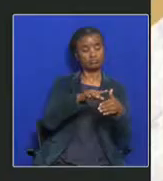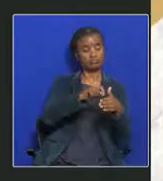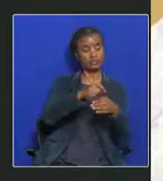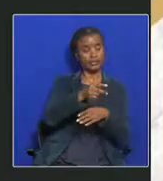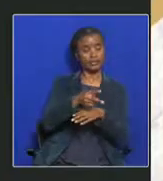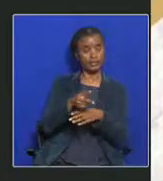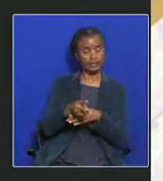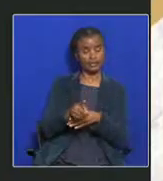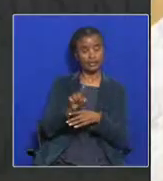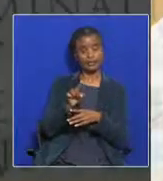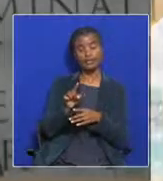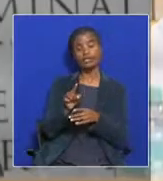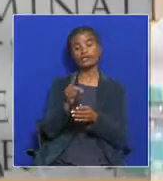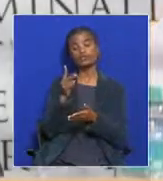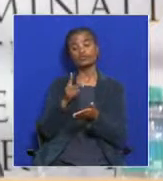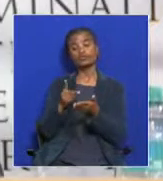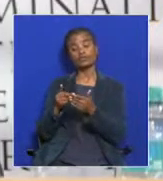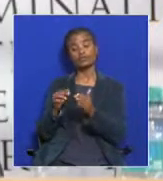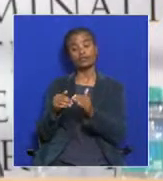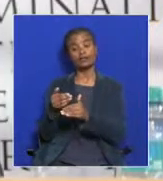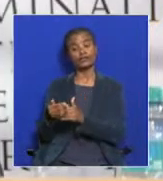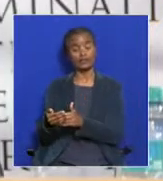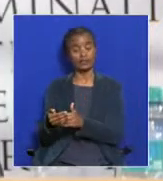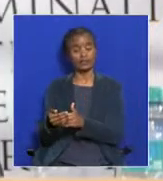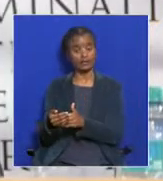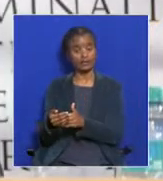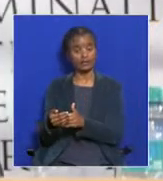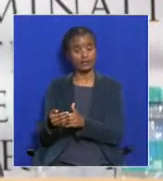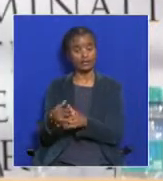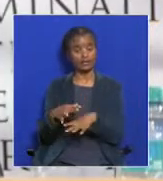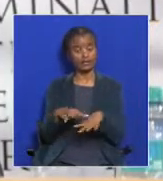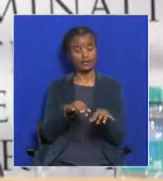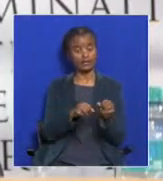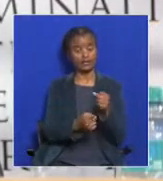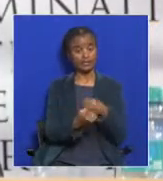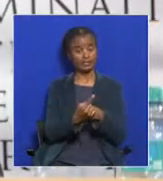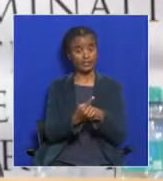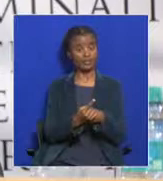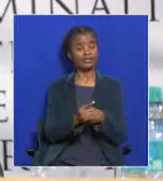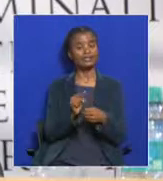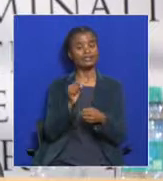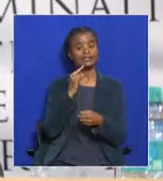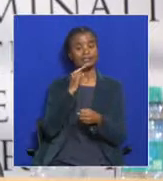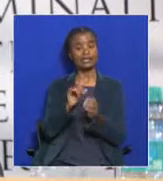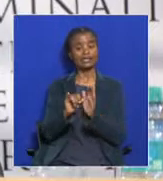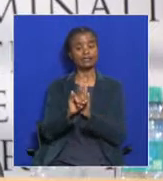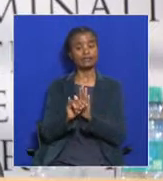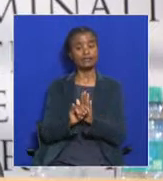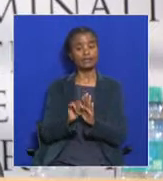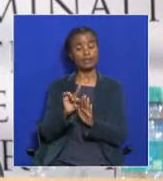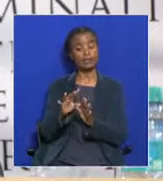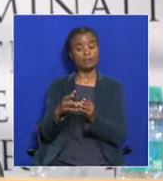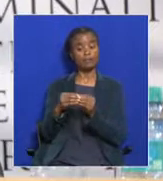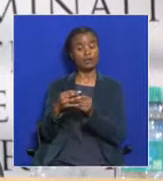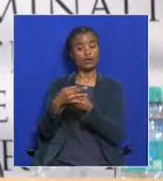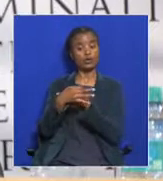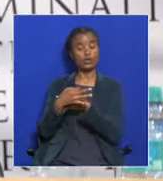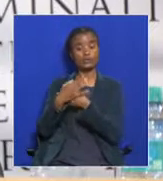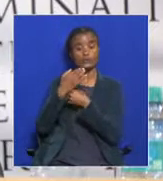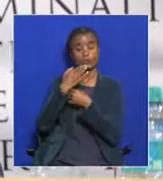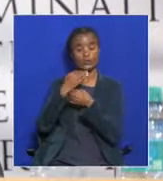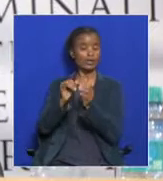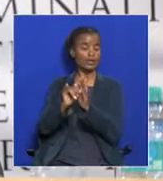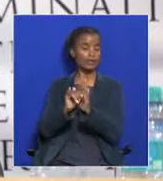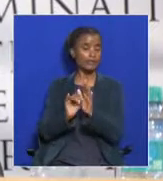weeks after the seizure. She doesn't say identify who the members of the Hawks were. She doesn't identify this